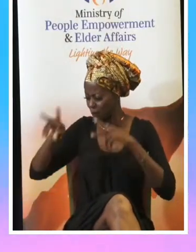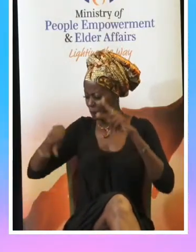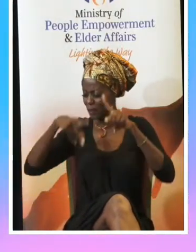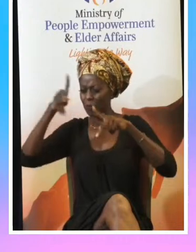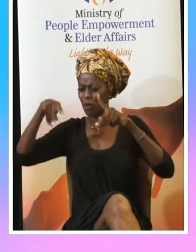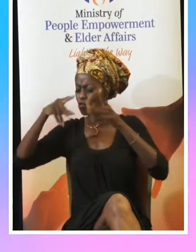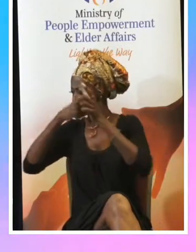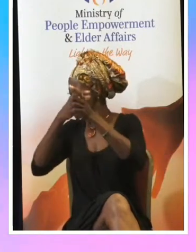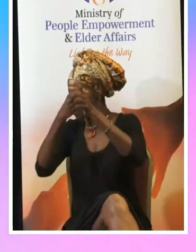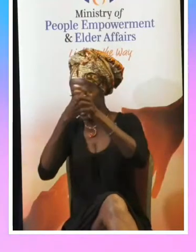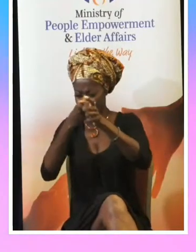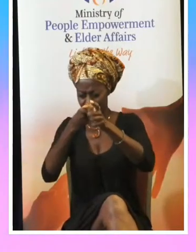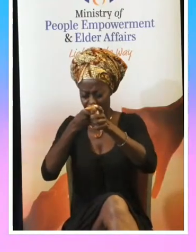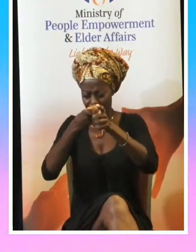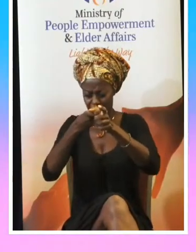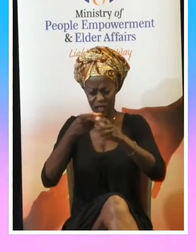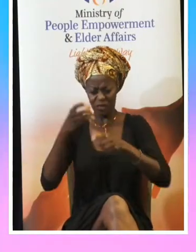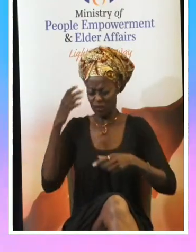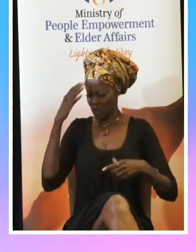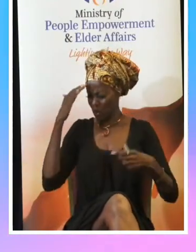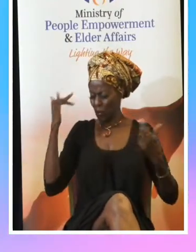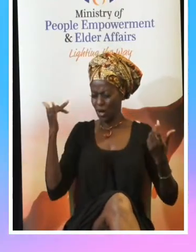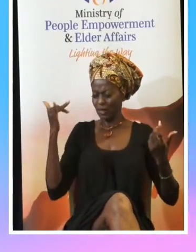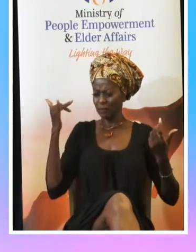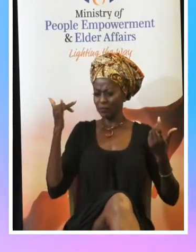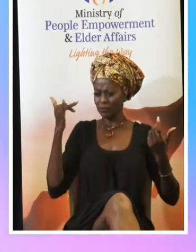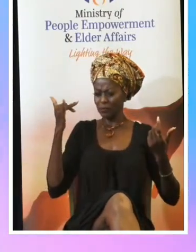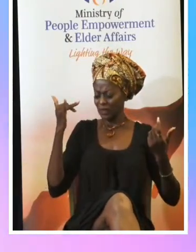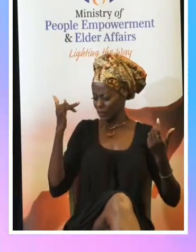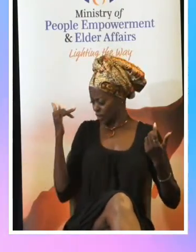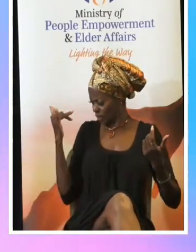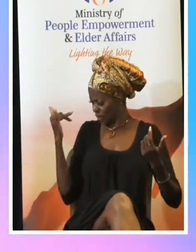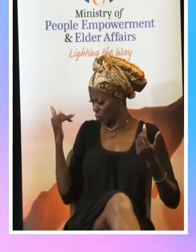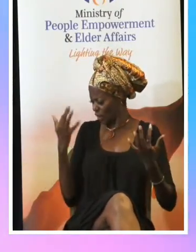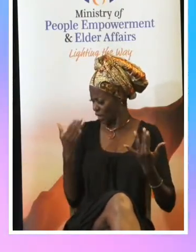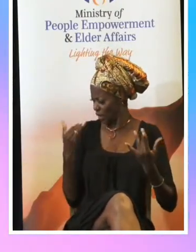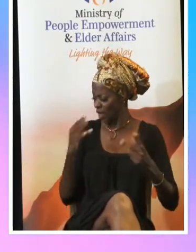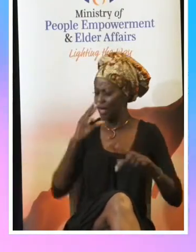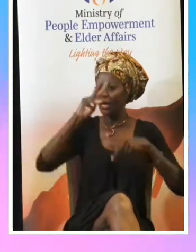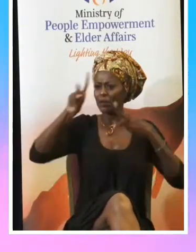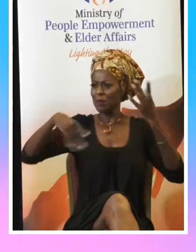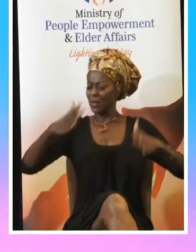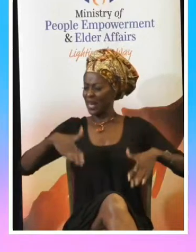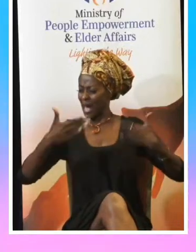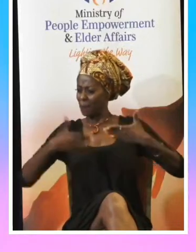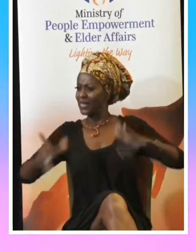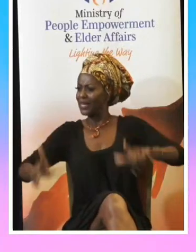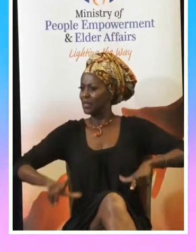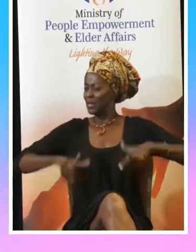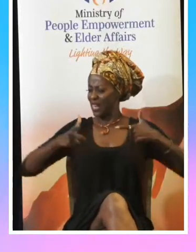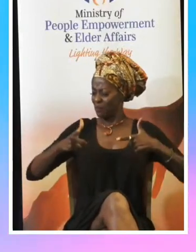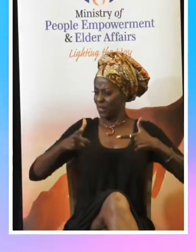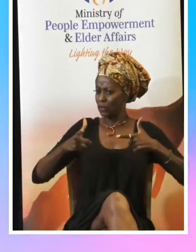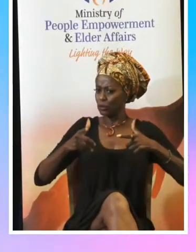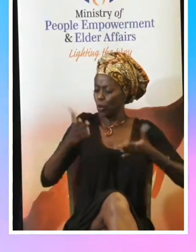I'm in this position, they're obviously worse than me, but they're happy to be alive, then I must have something else to live